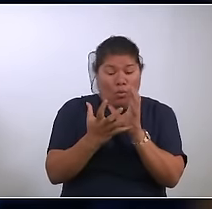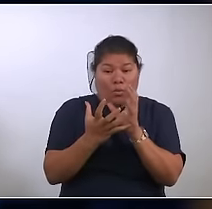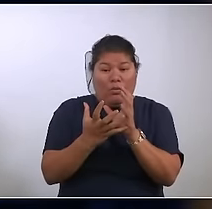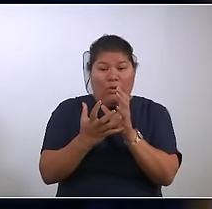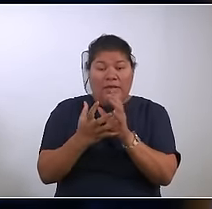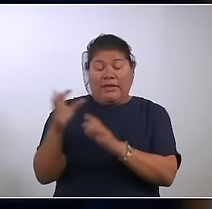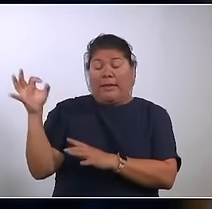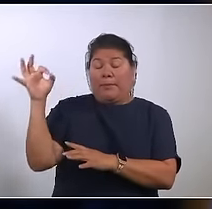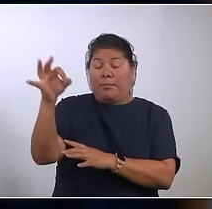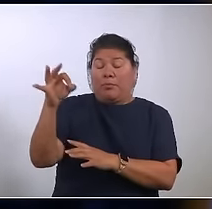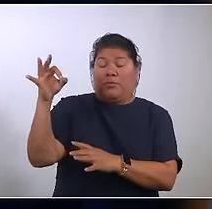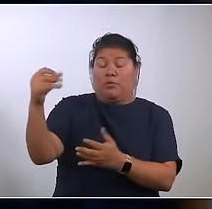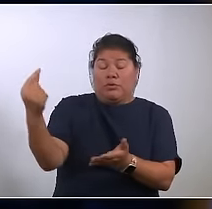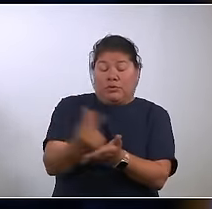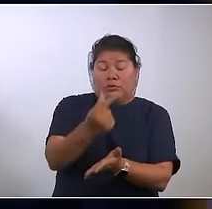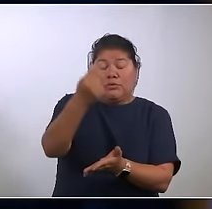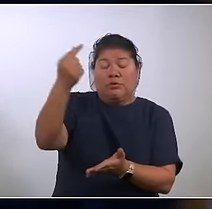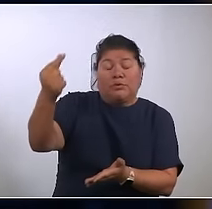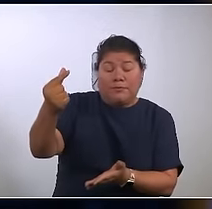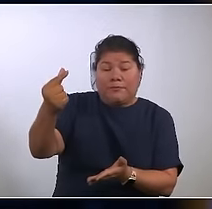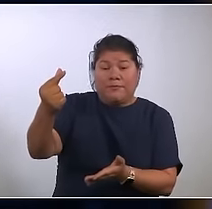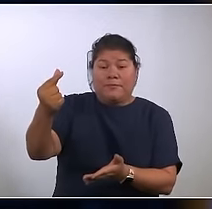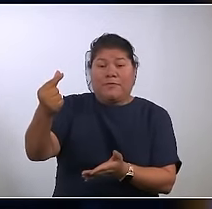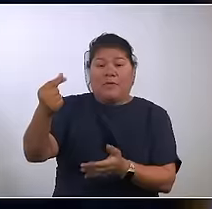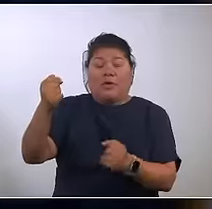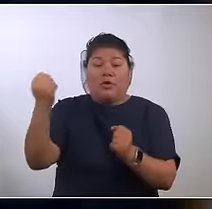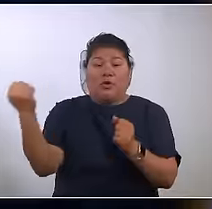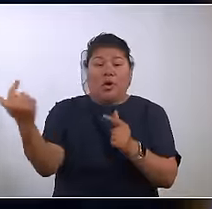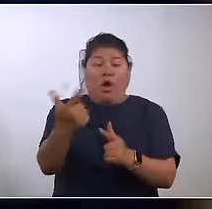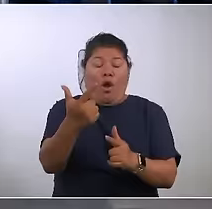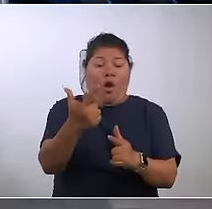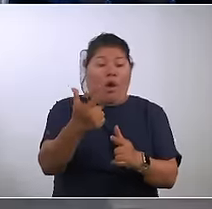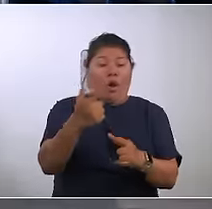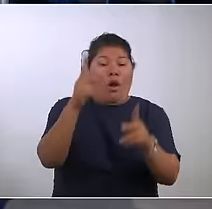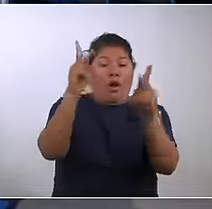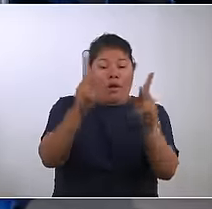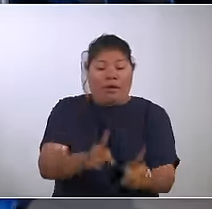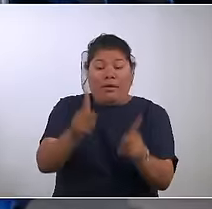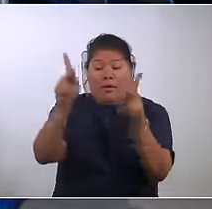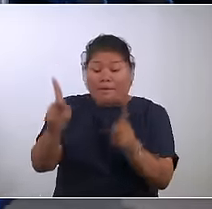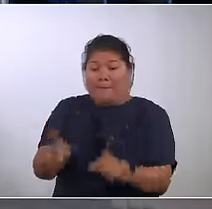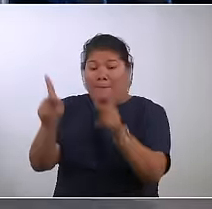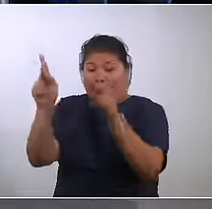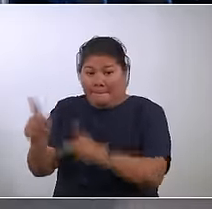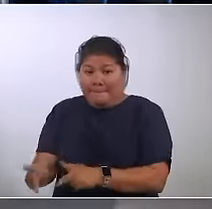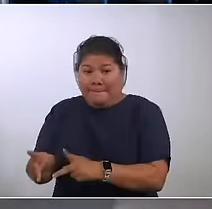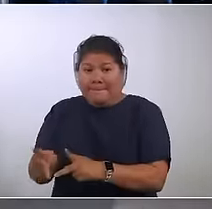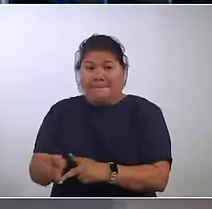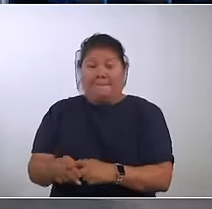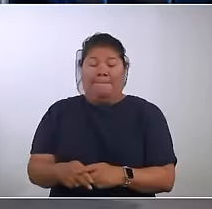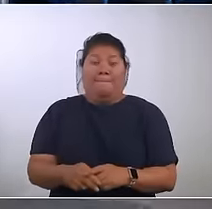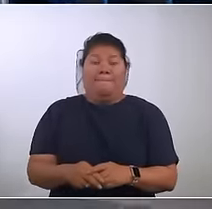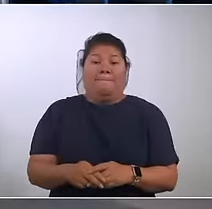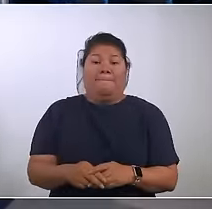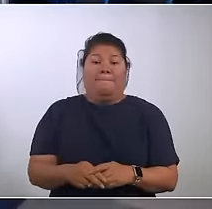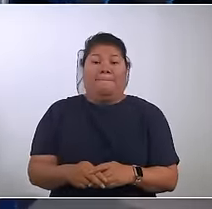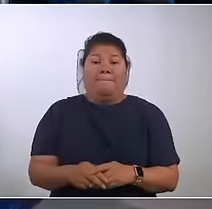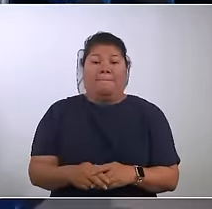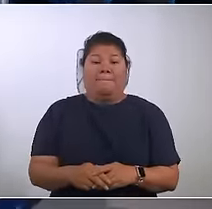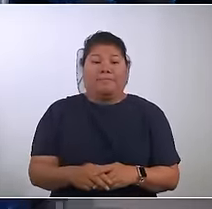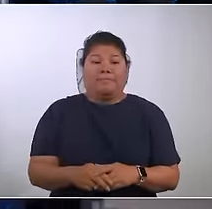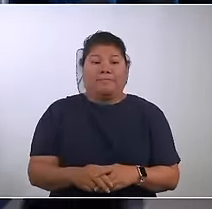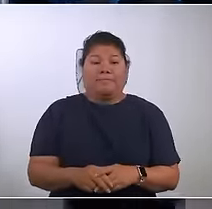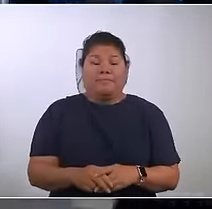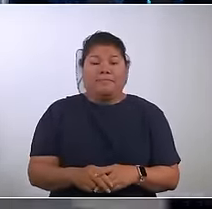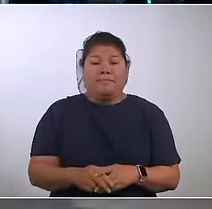mundo and preach the gospel y predicad el evangelio to every creature. A cada criatura.